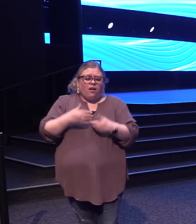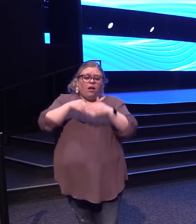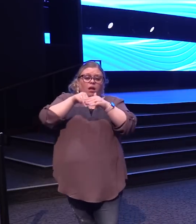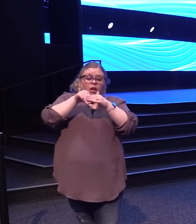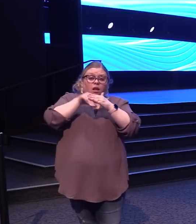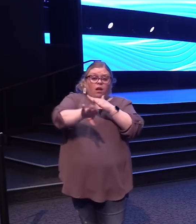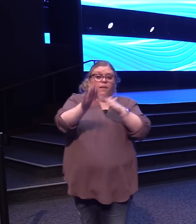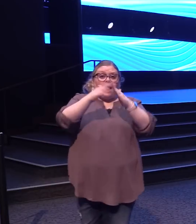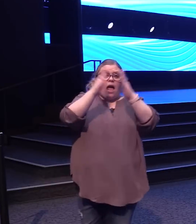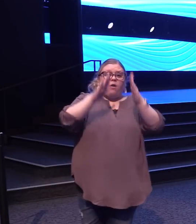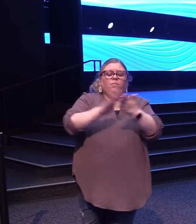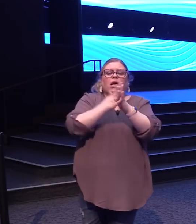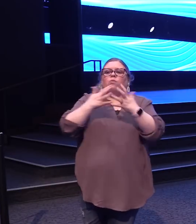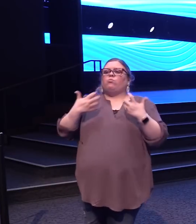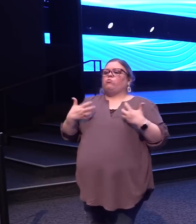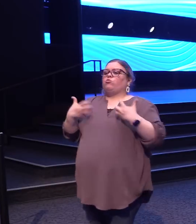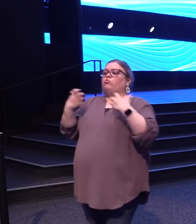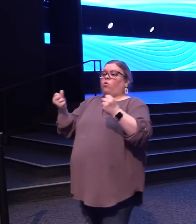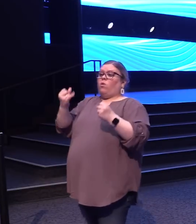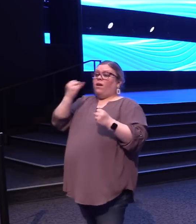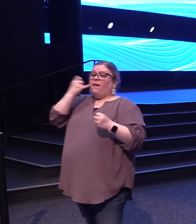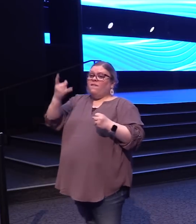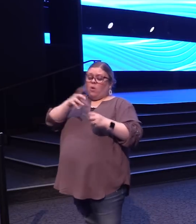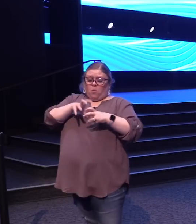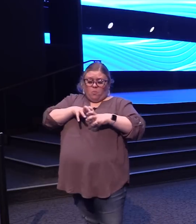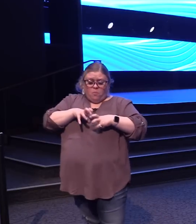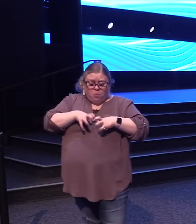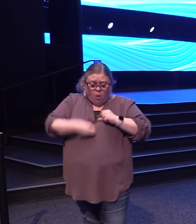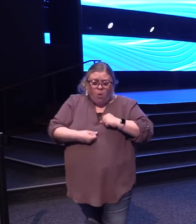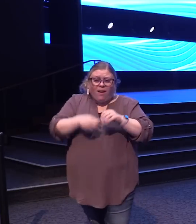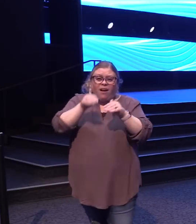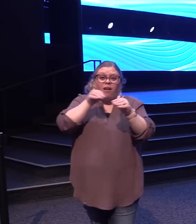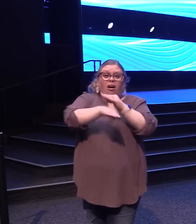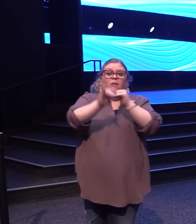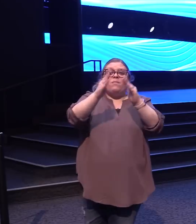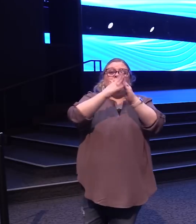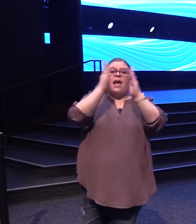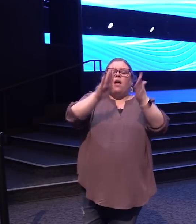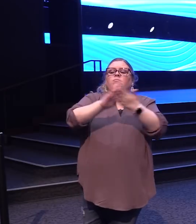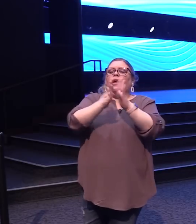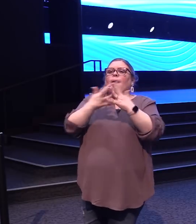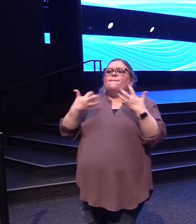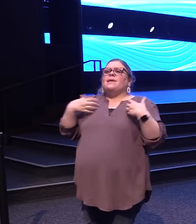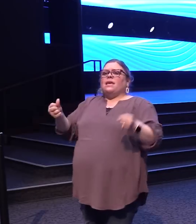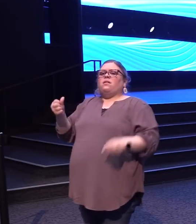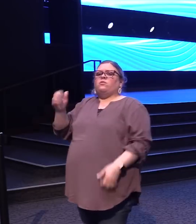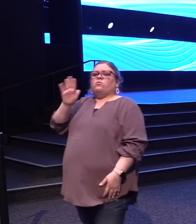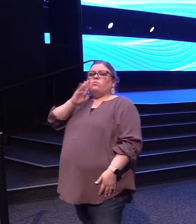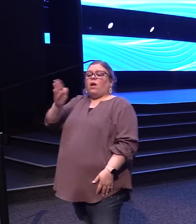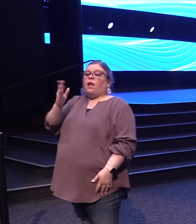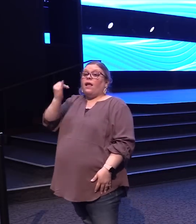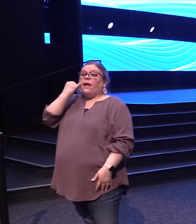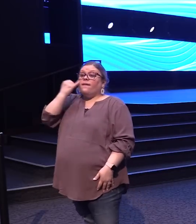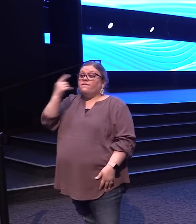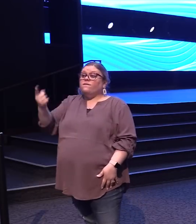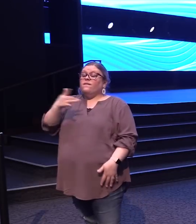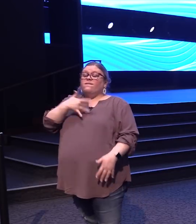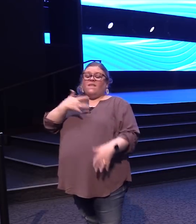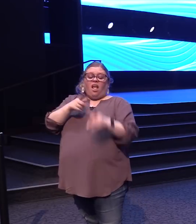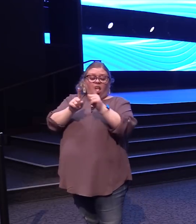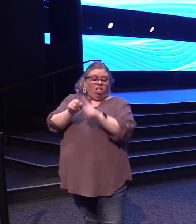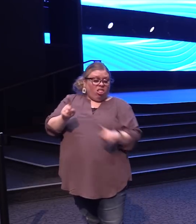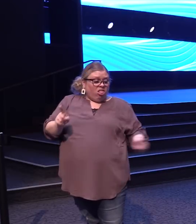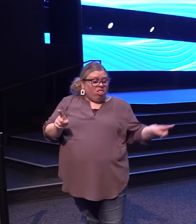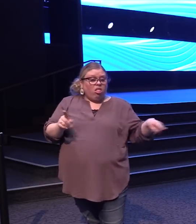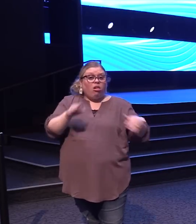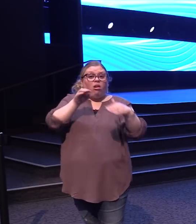be restored. If anyone is broken and he comes to this house, he will be healed. If anyone is lost and he